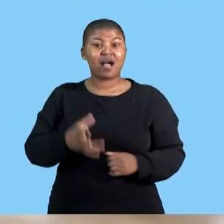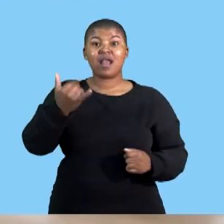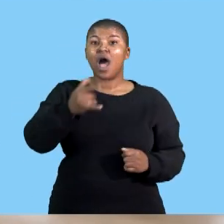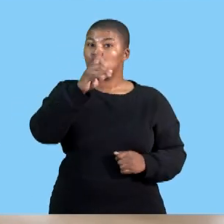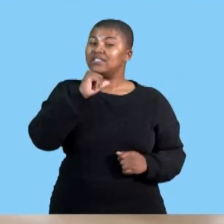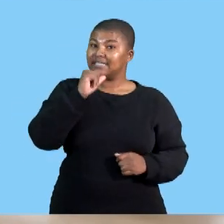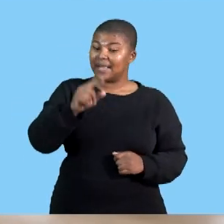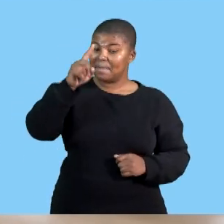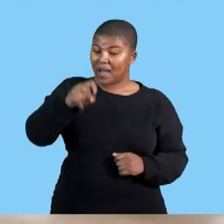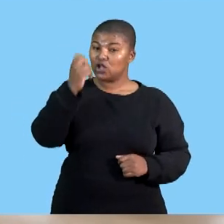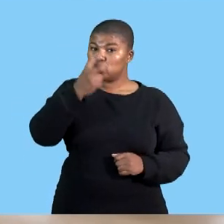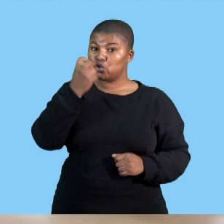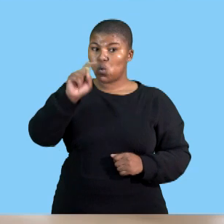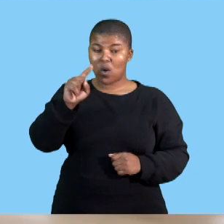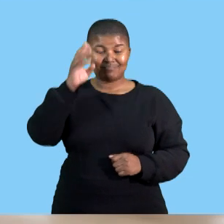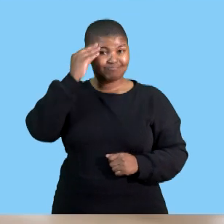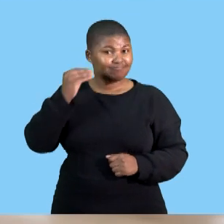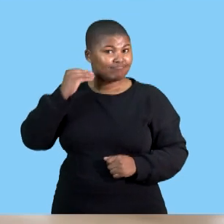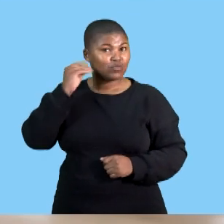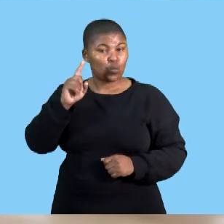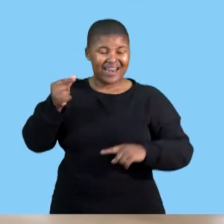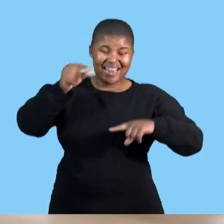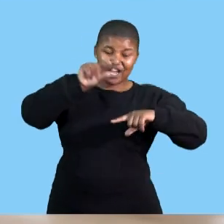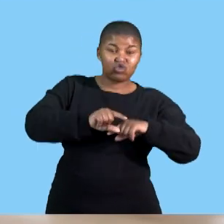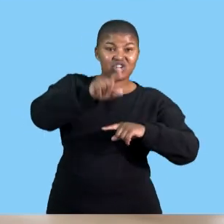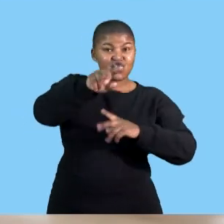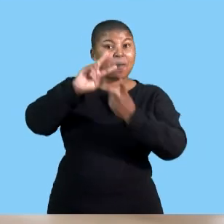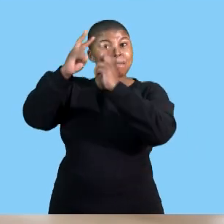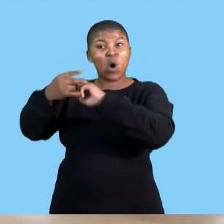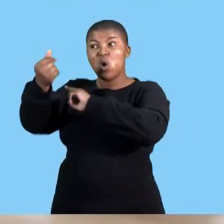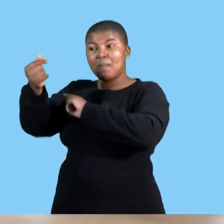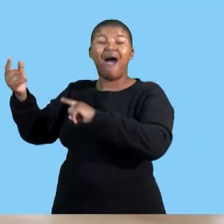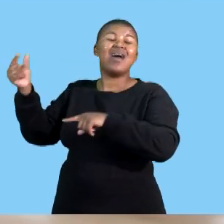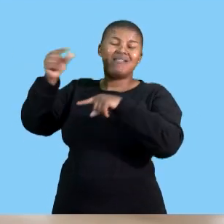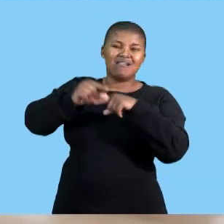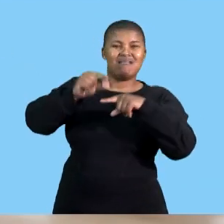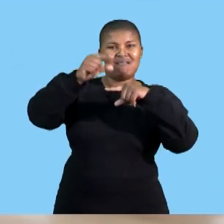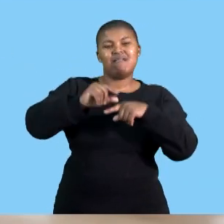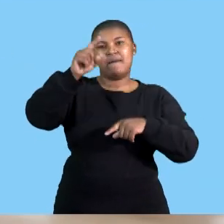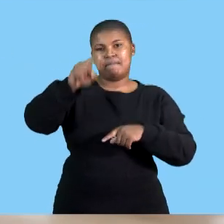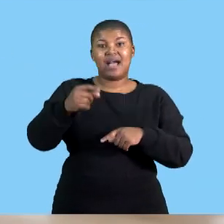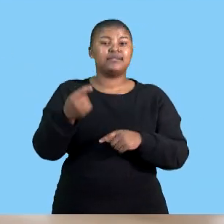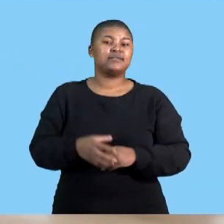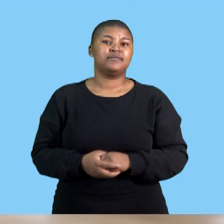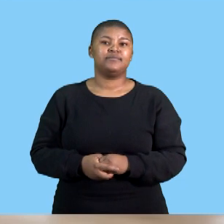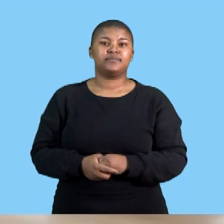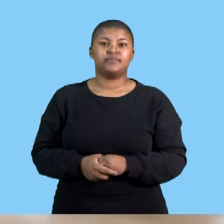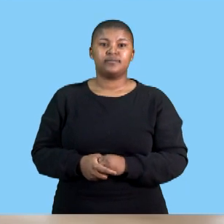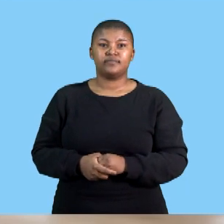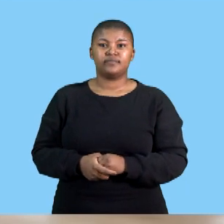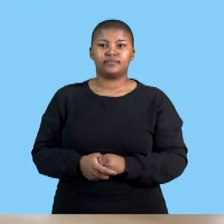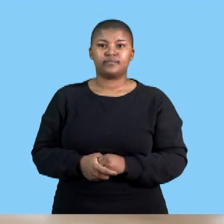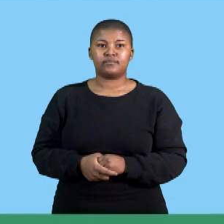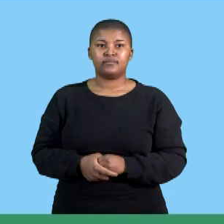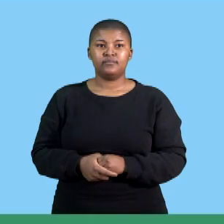So when you count the cost of funding, you need to take into consideration even the interest plus the amount that you are going to